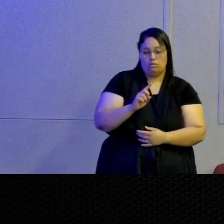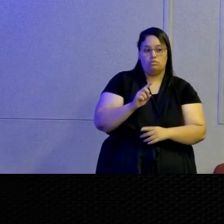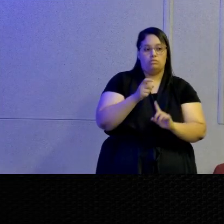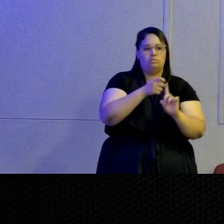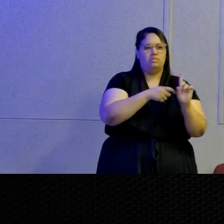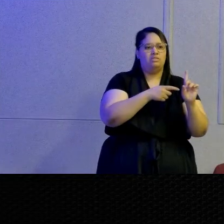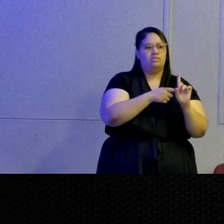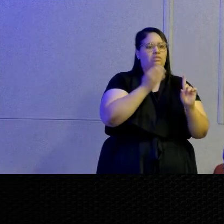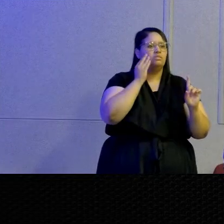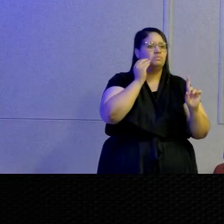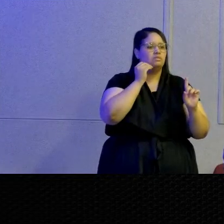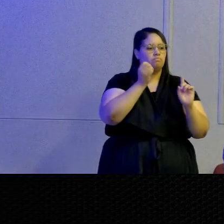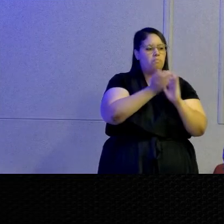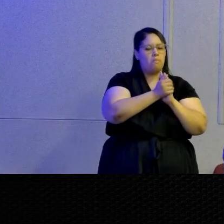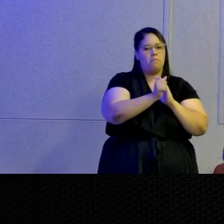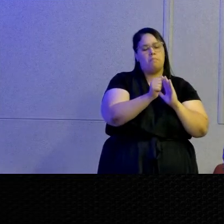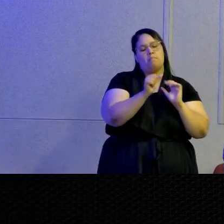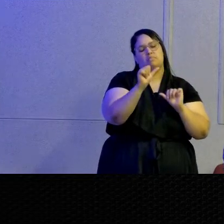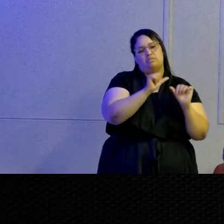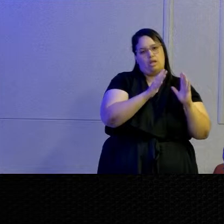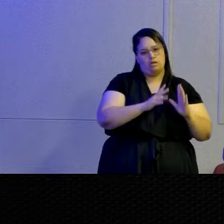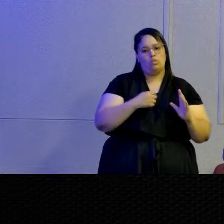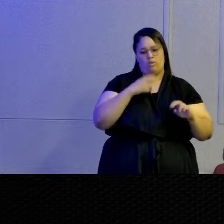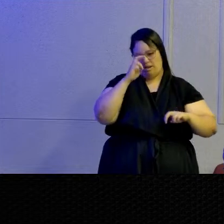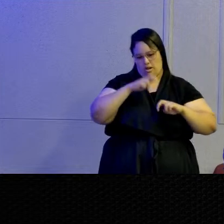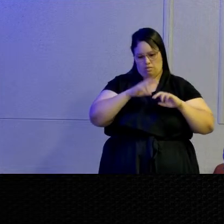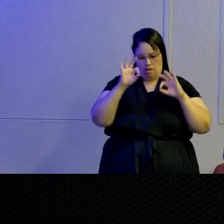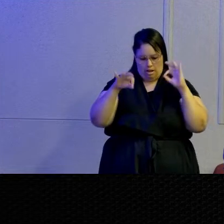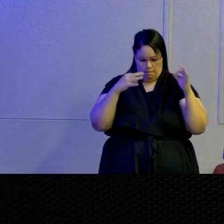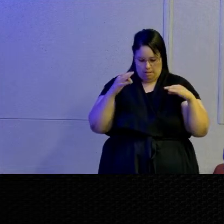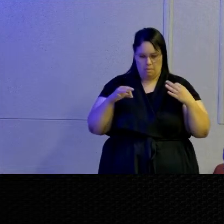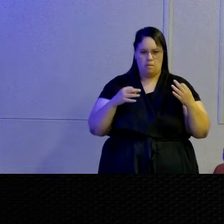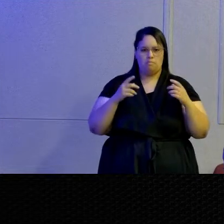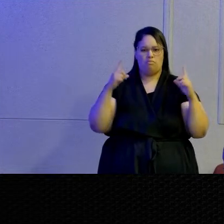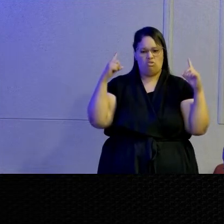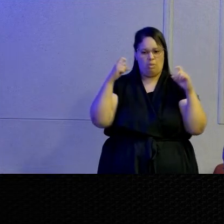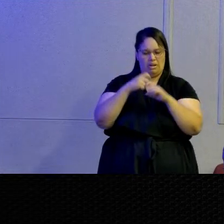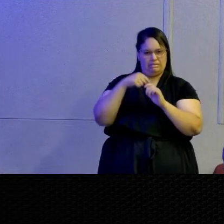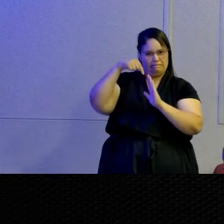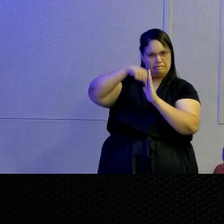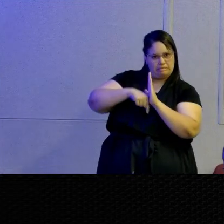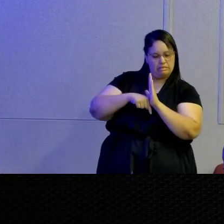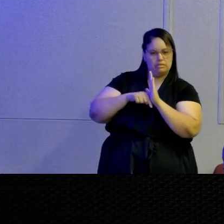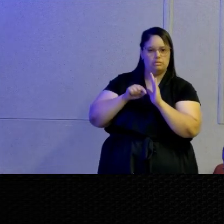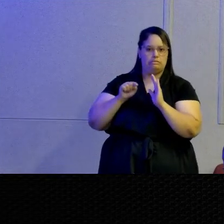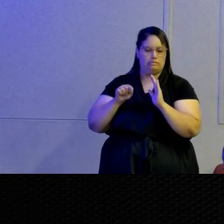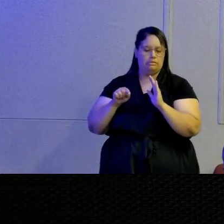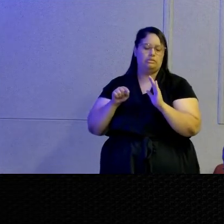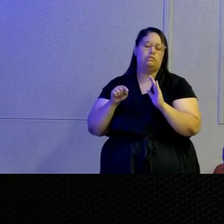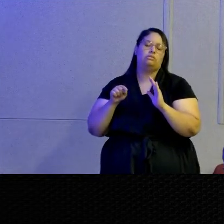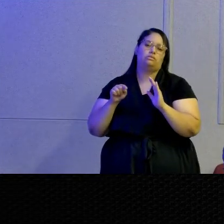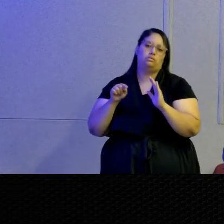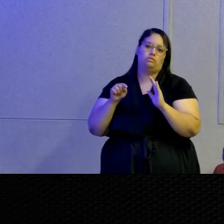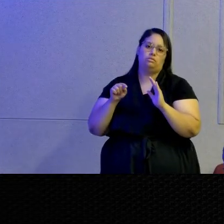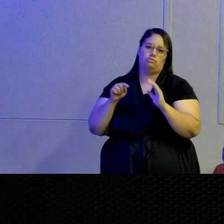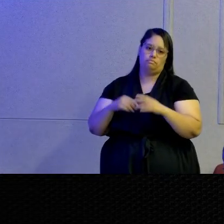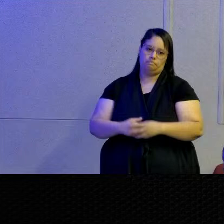experimentalists, is to try to unravel the mysteries of this peculiar